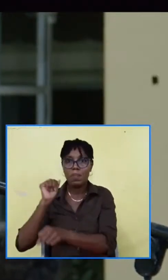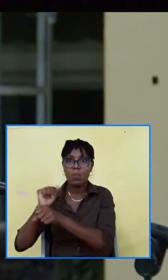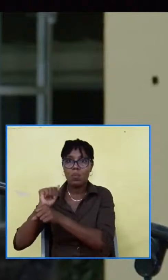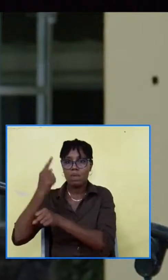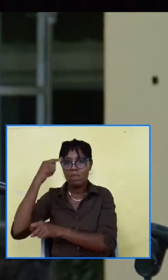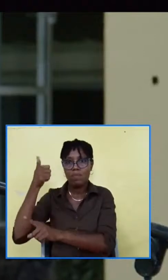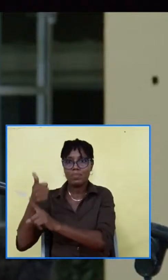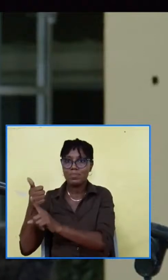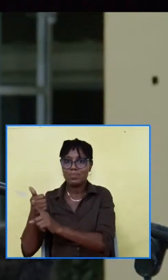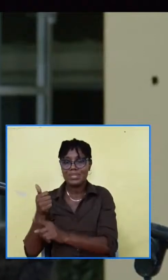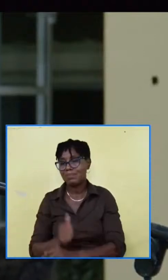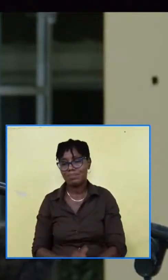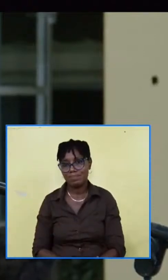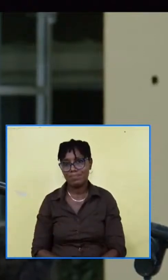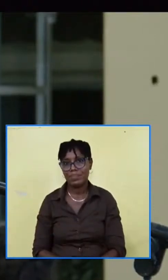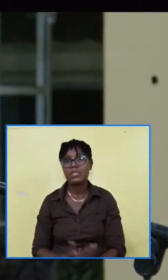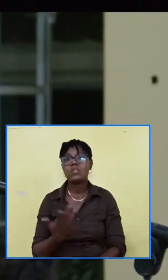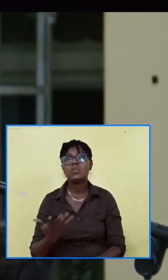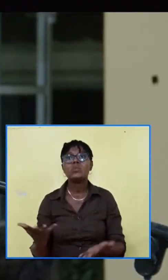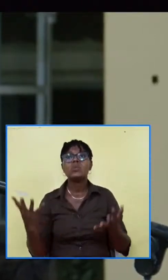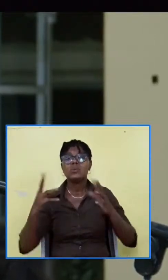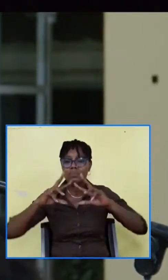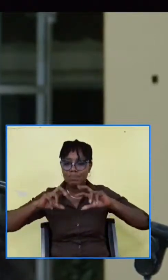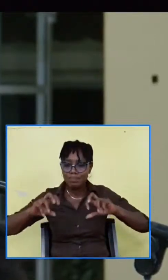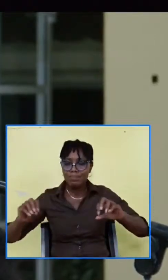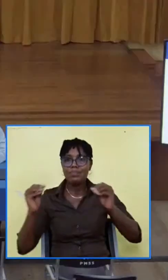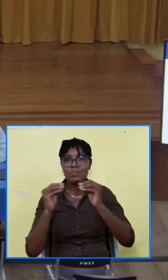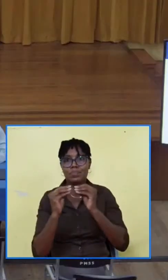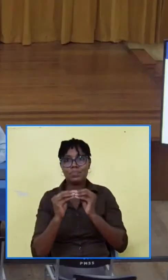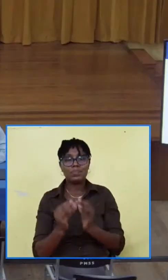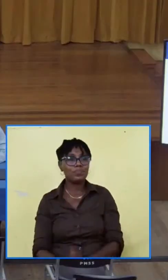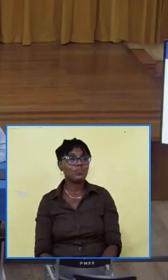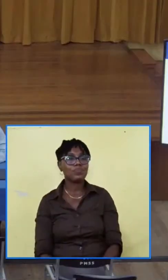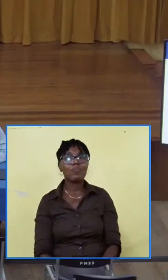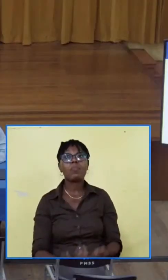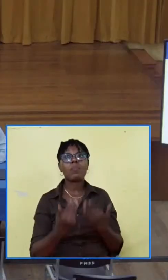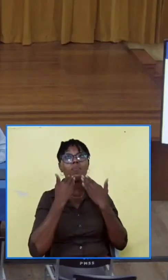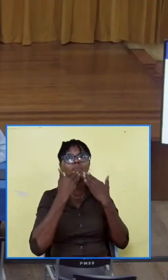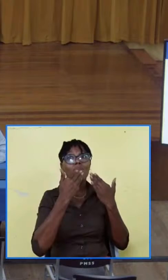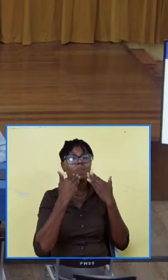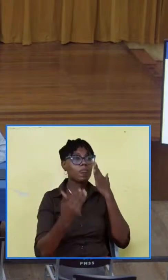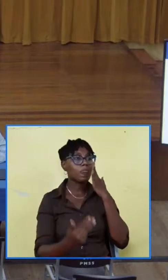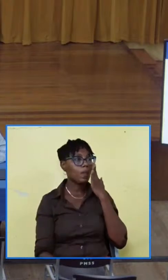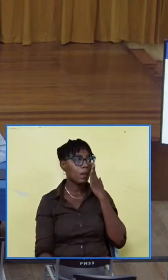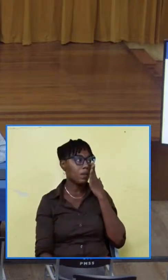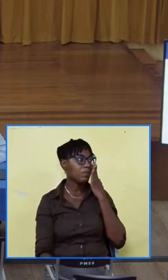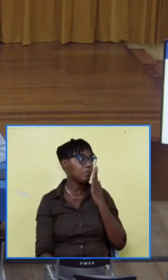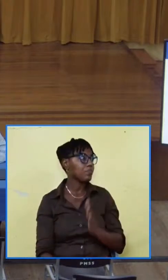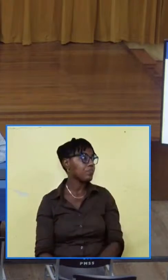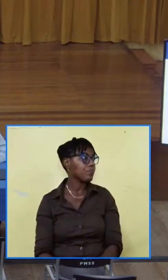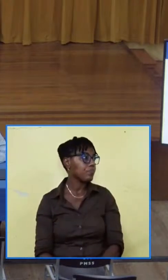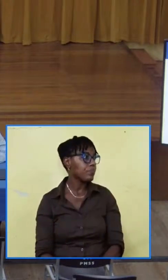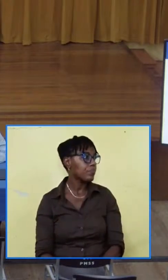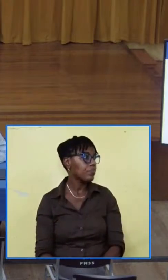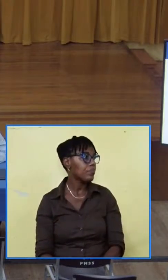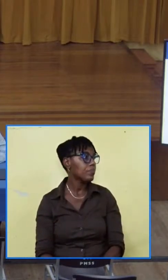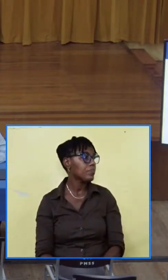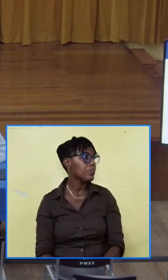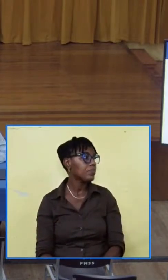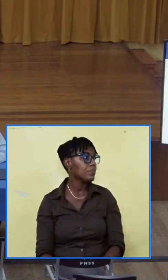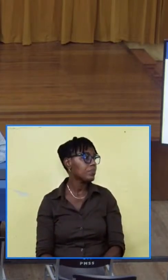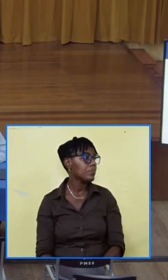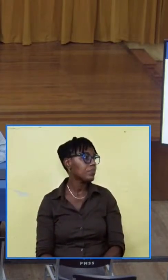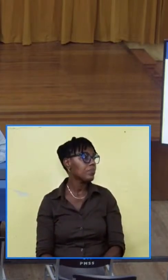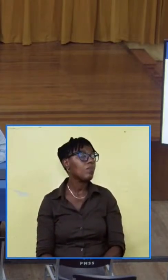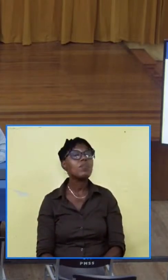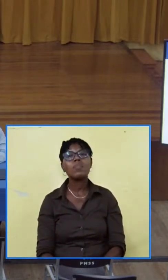things. Okay, thank you. Thank you. I actually have one piece of good news, I think, for the